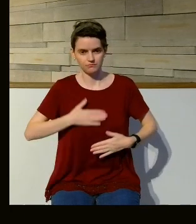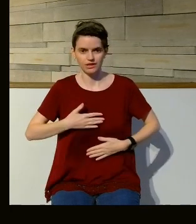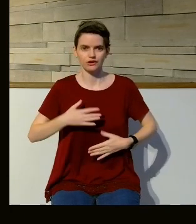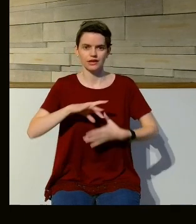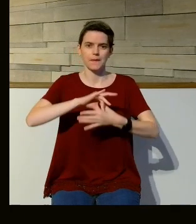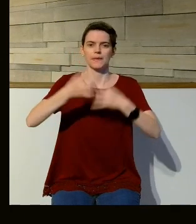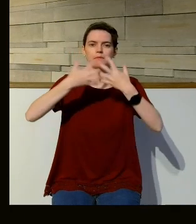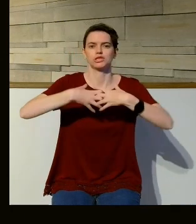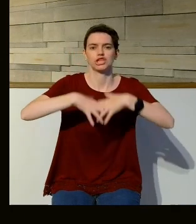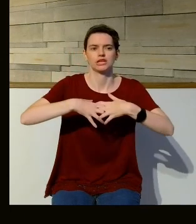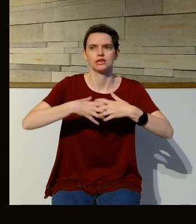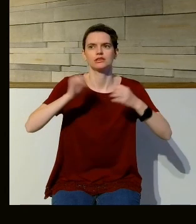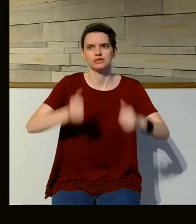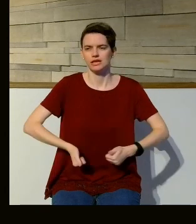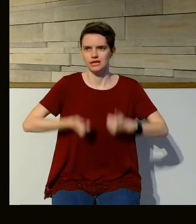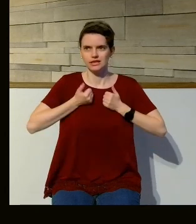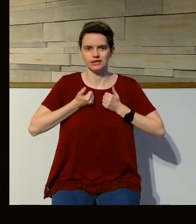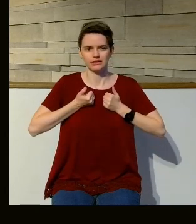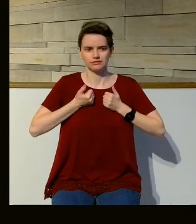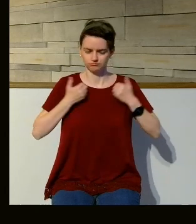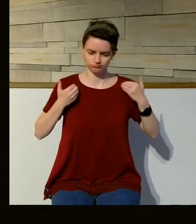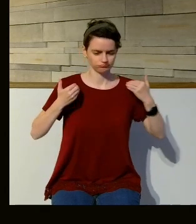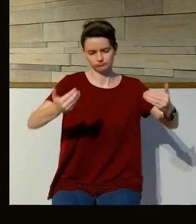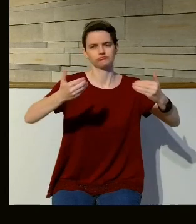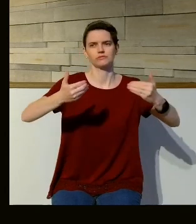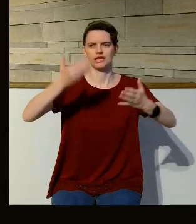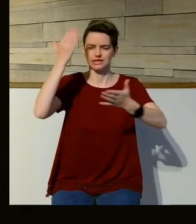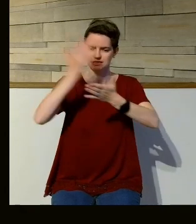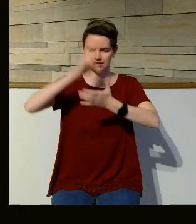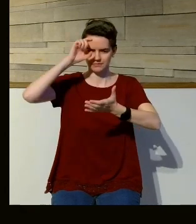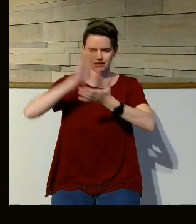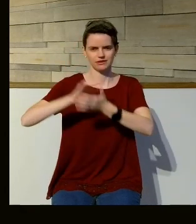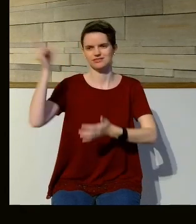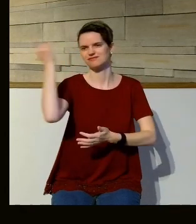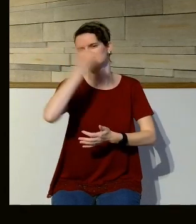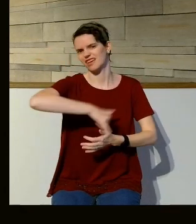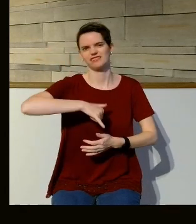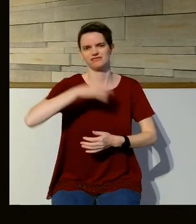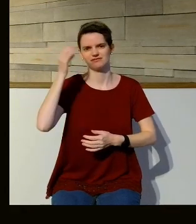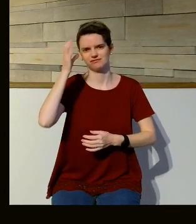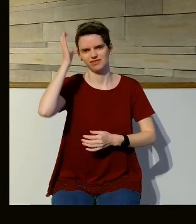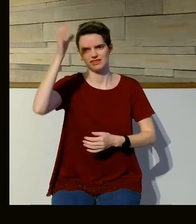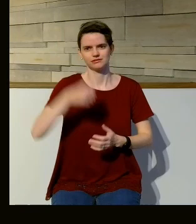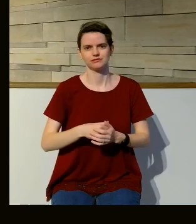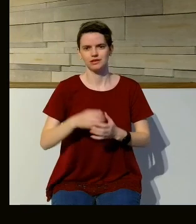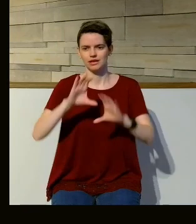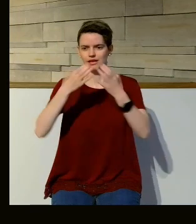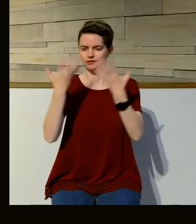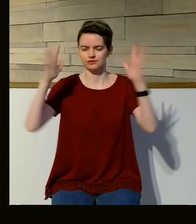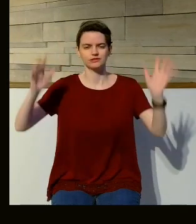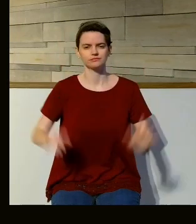machine, and we need to learn to live with this fact, get on with our lives, and stop believing in these foolish fairy tales. Class